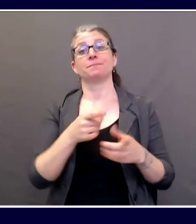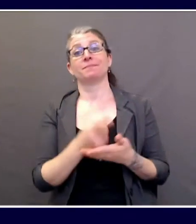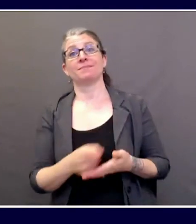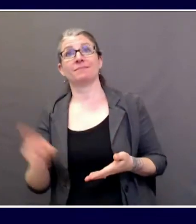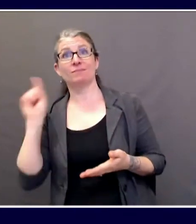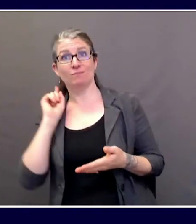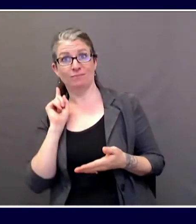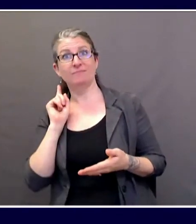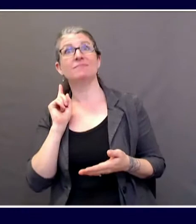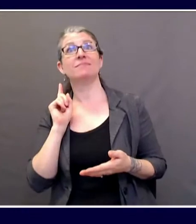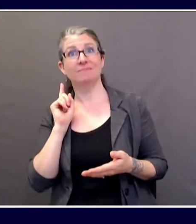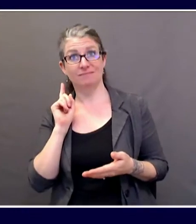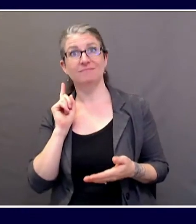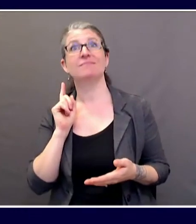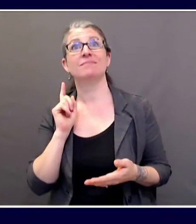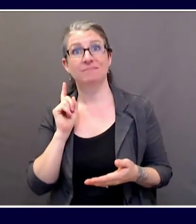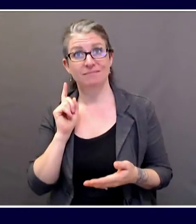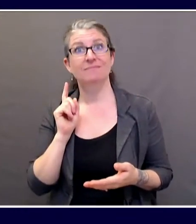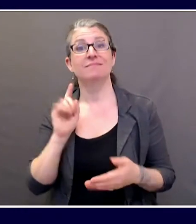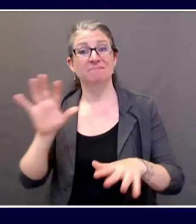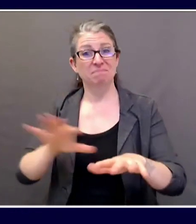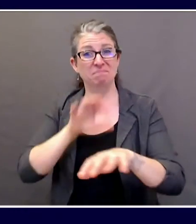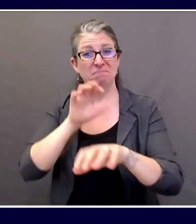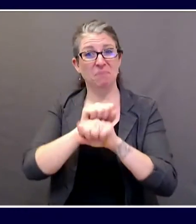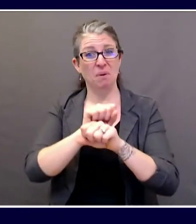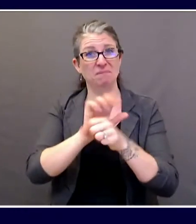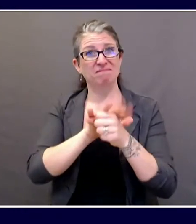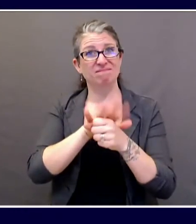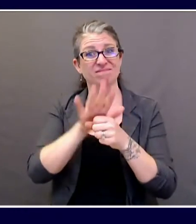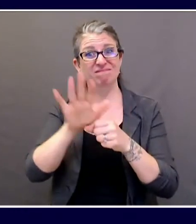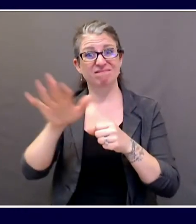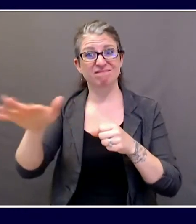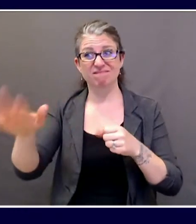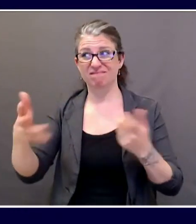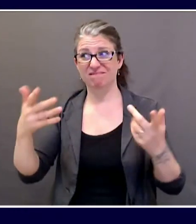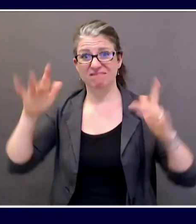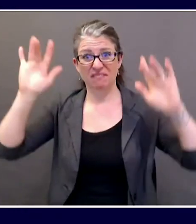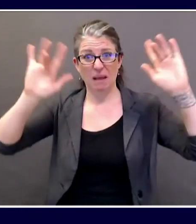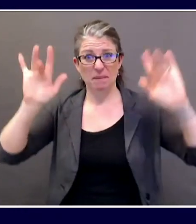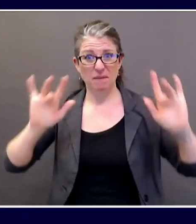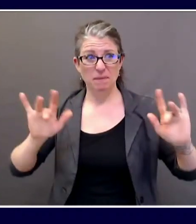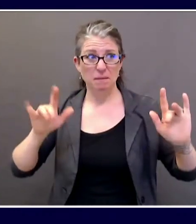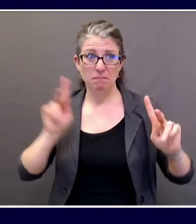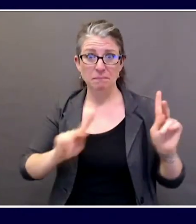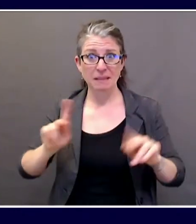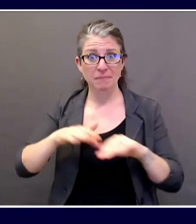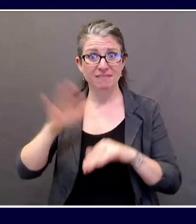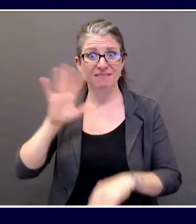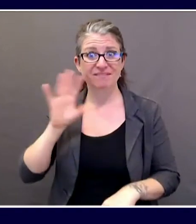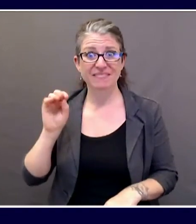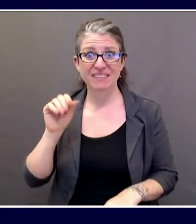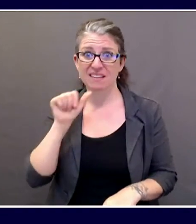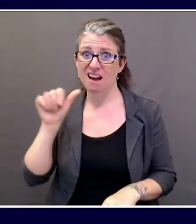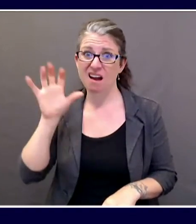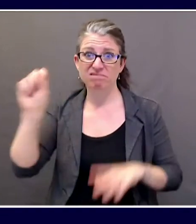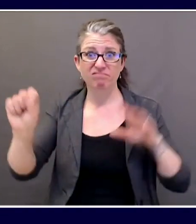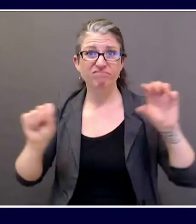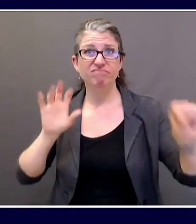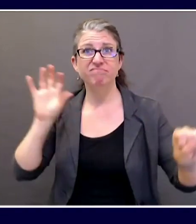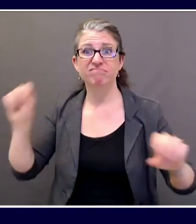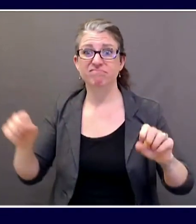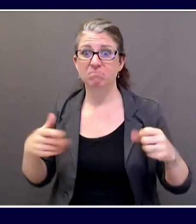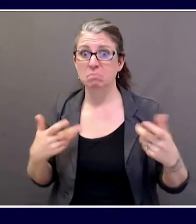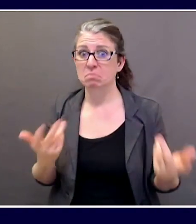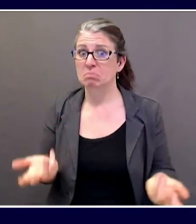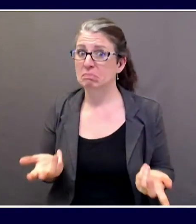got the significant influx of J&J this week. Now, so I think we can do both. Now, there may